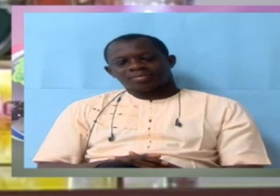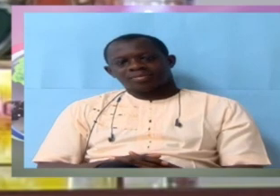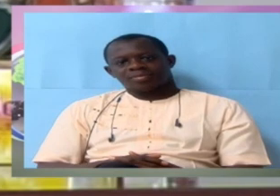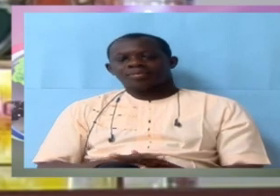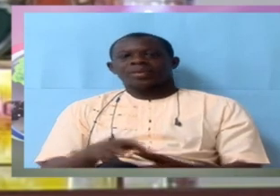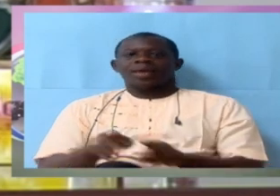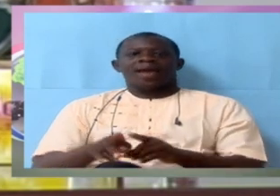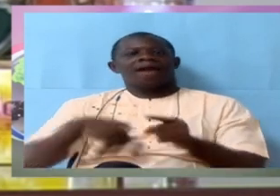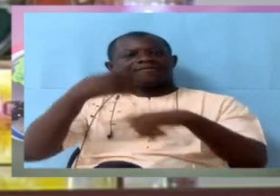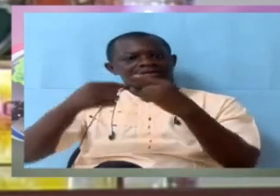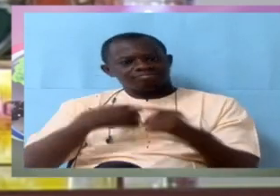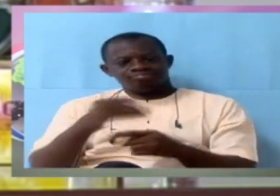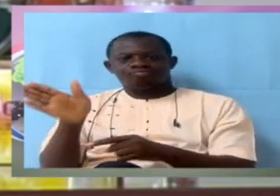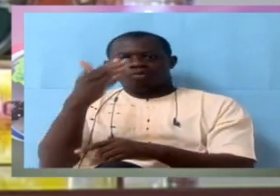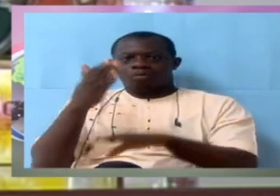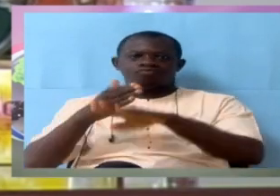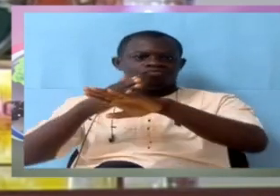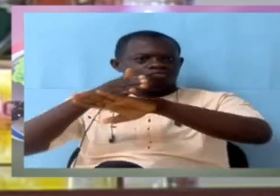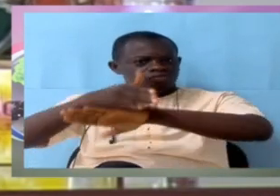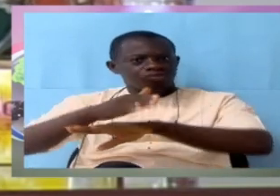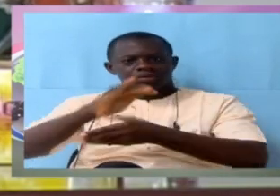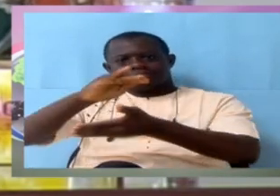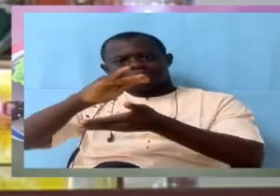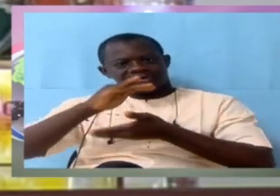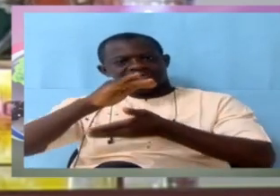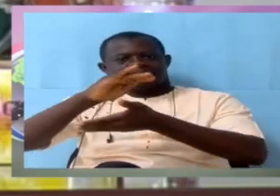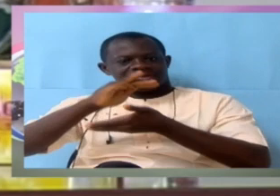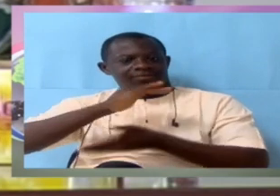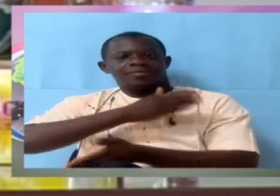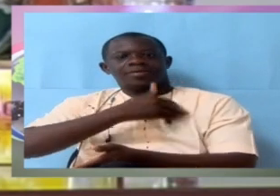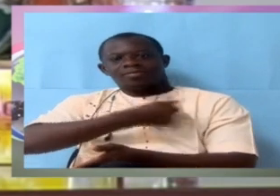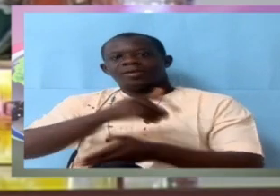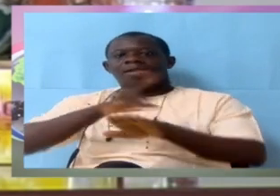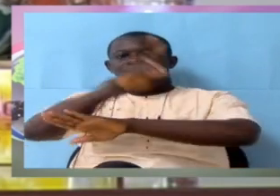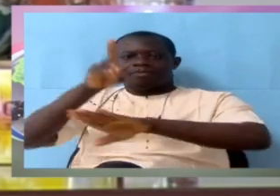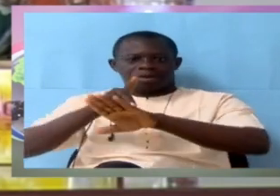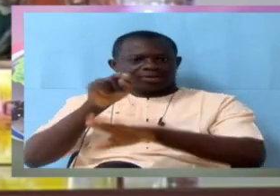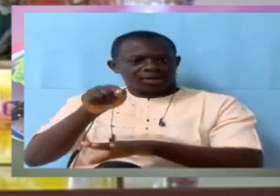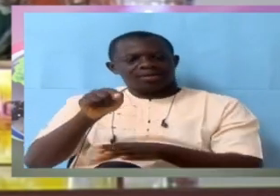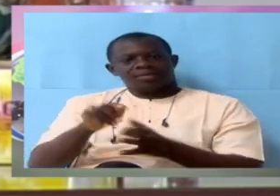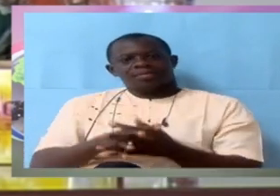Then I went on, continued to have this treatment there.